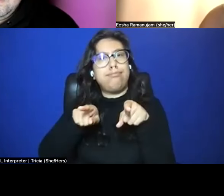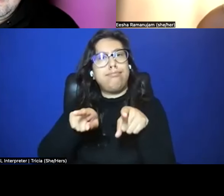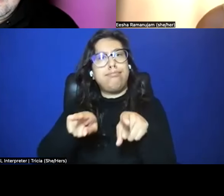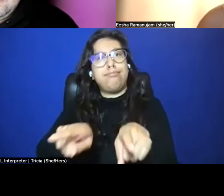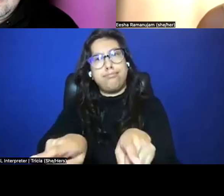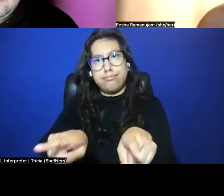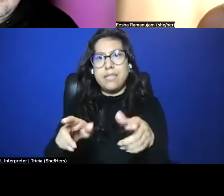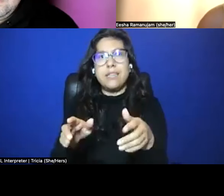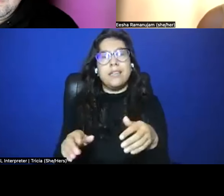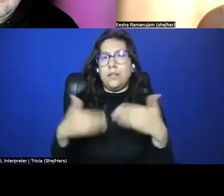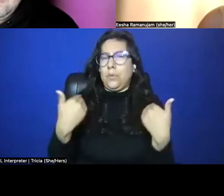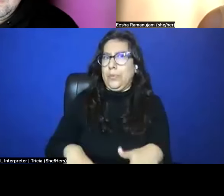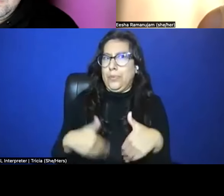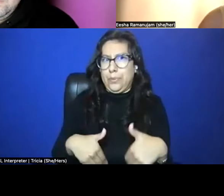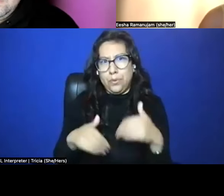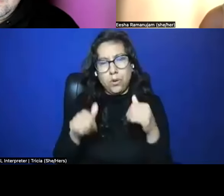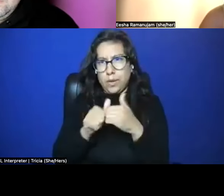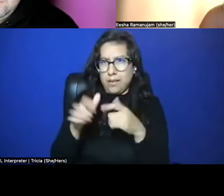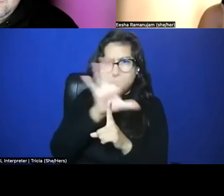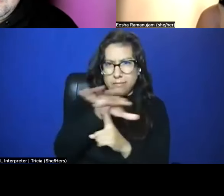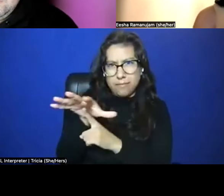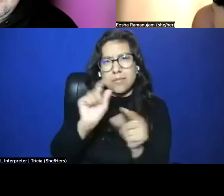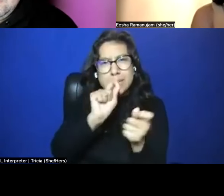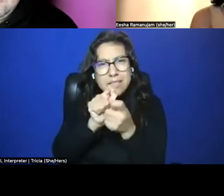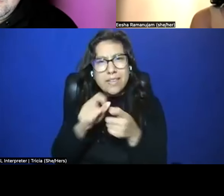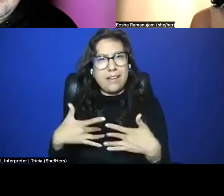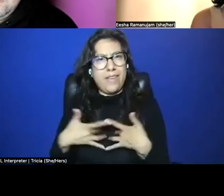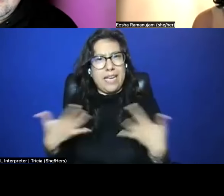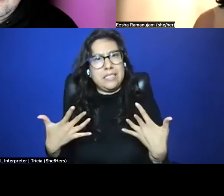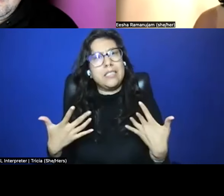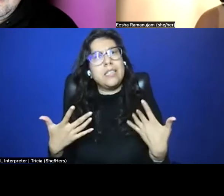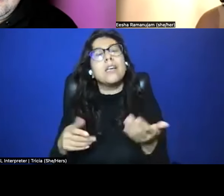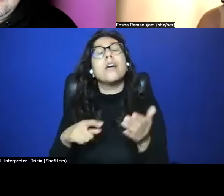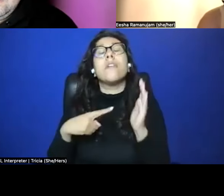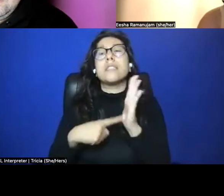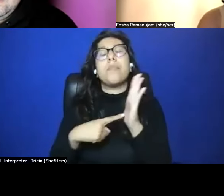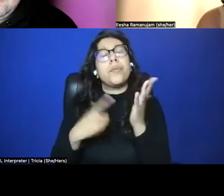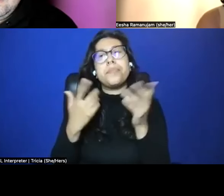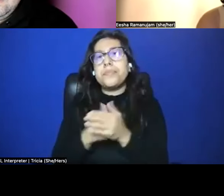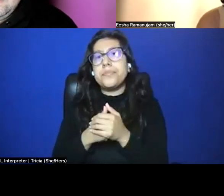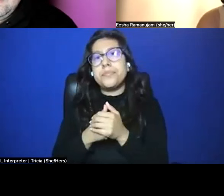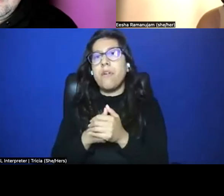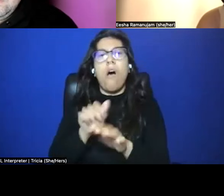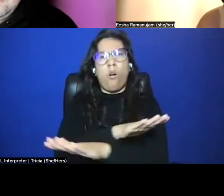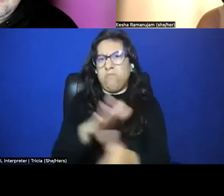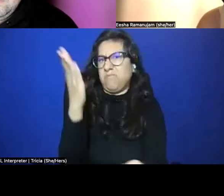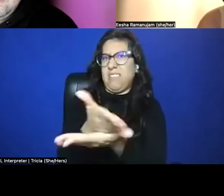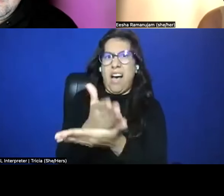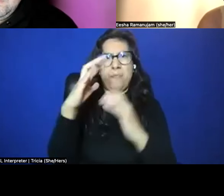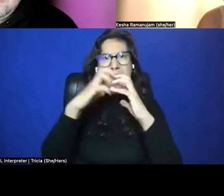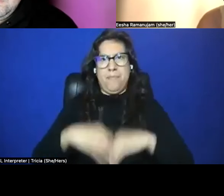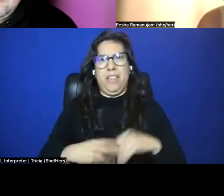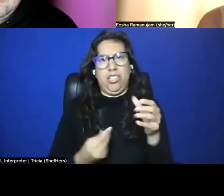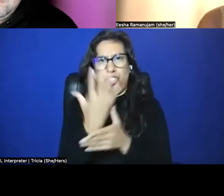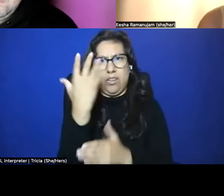two very significant events in defeats for abolitionist causes. First,